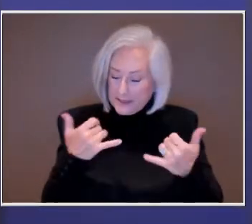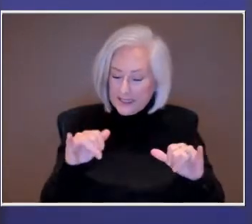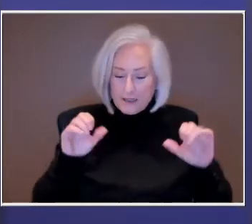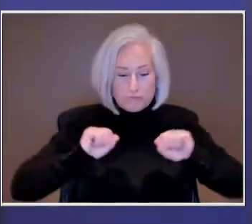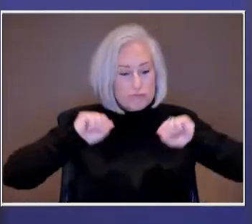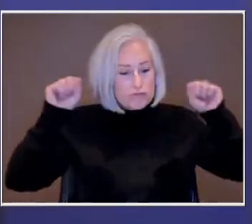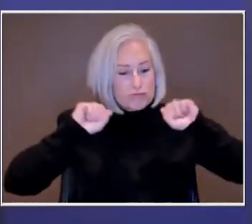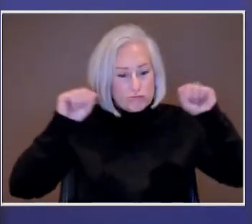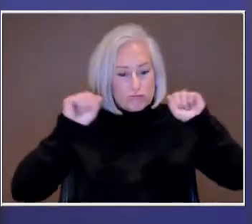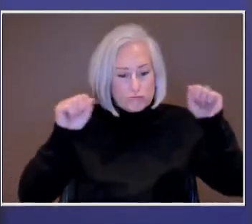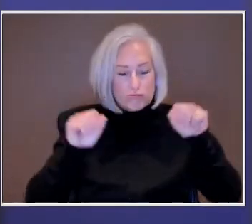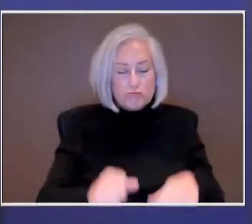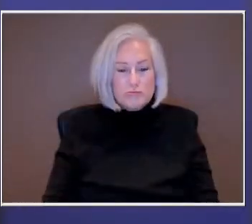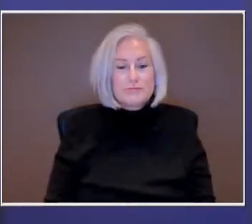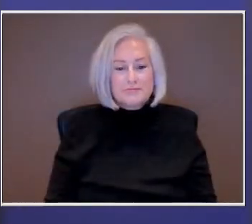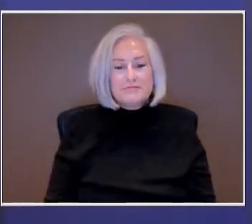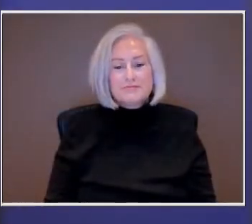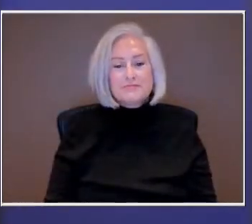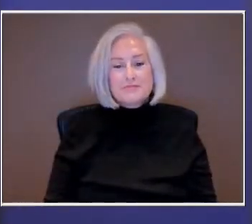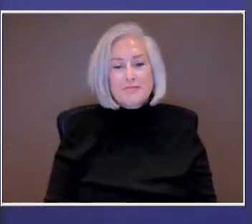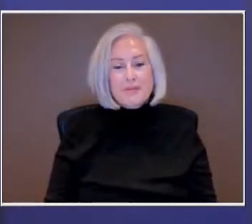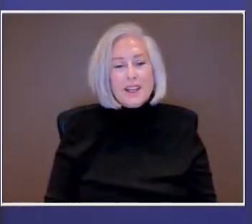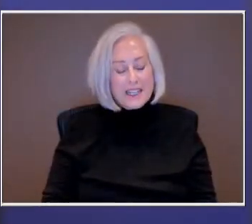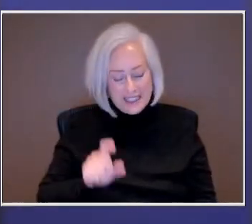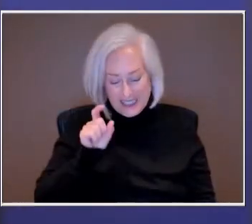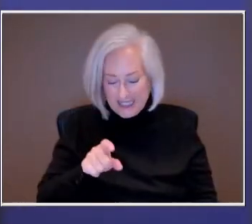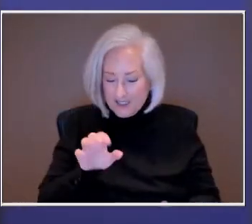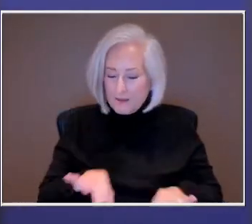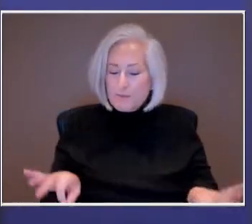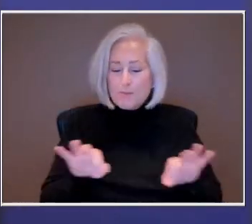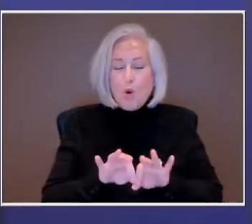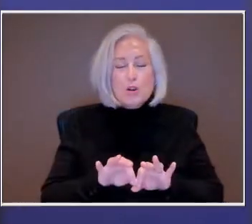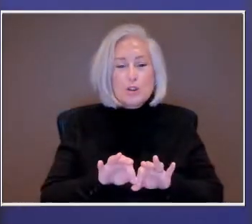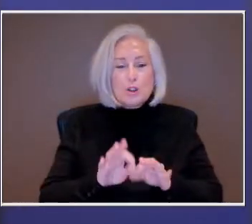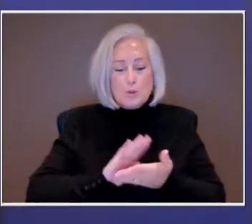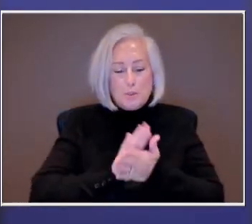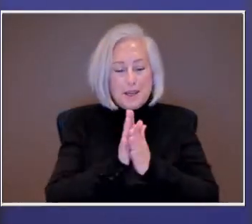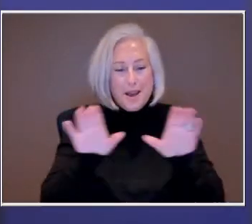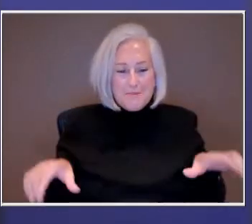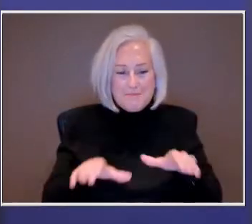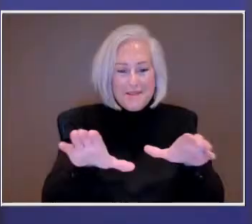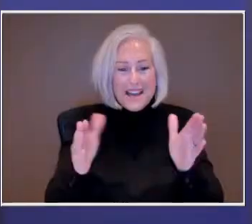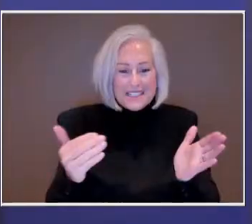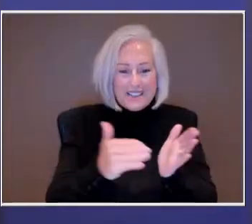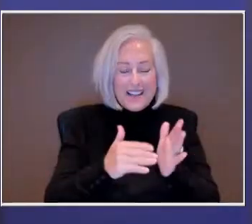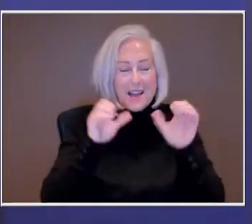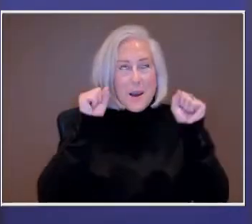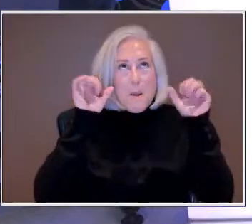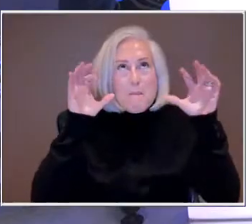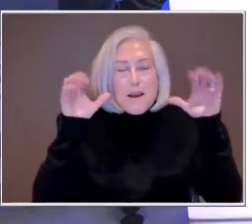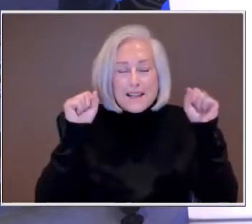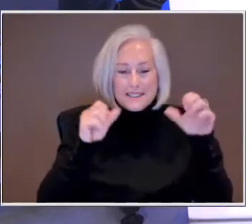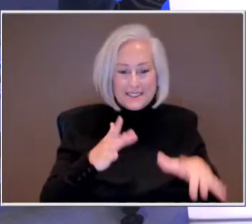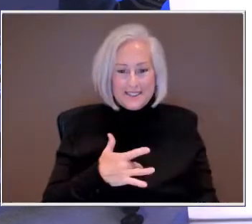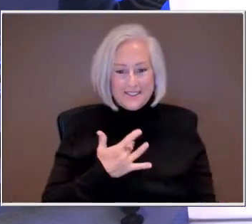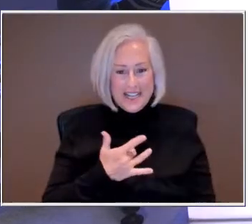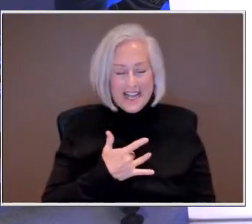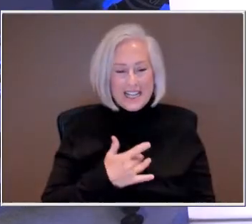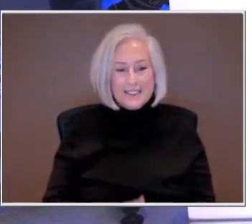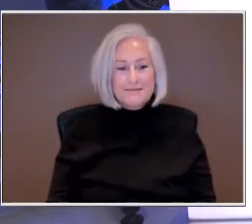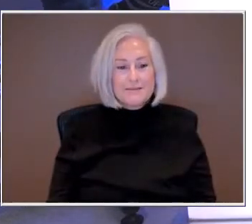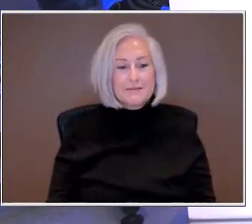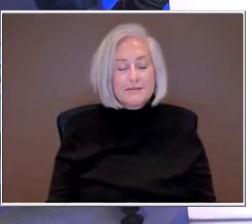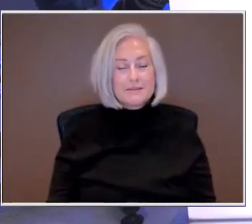And like I said, just being active again is just amazing. It's an amazing feeling. And staying active was something, Dr.